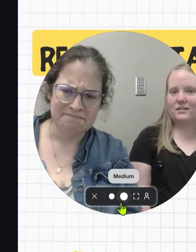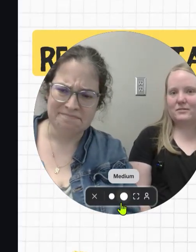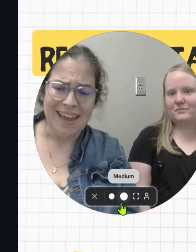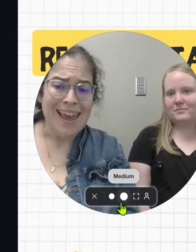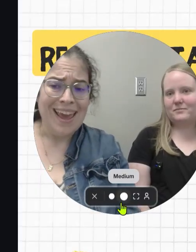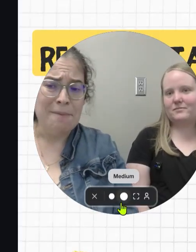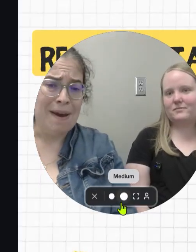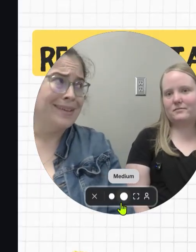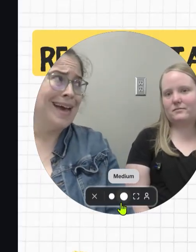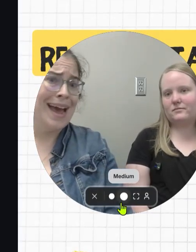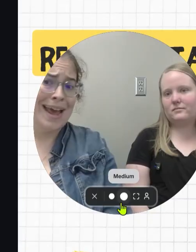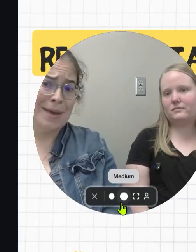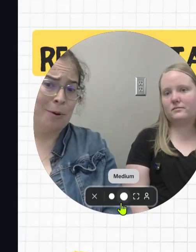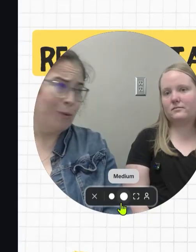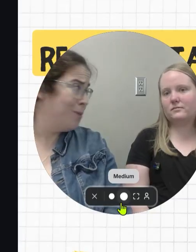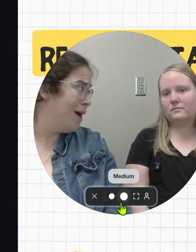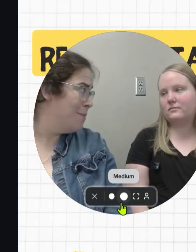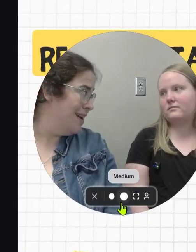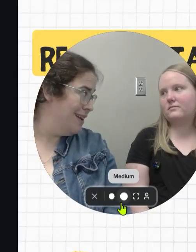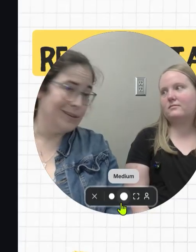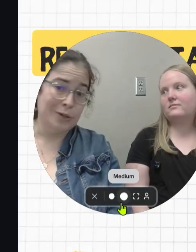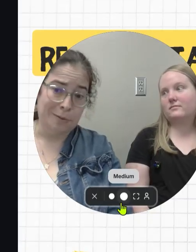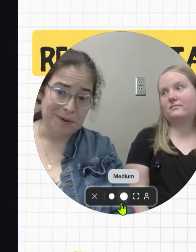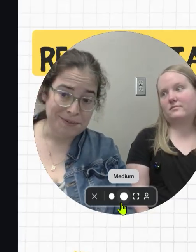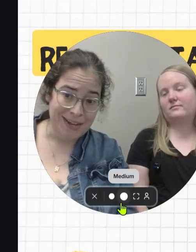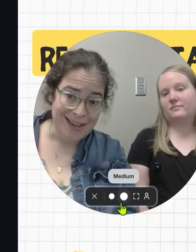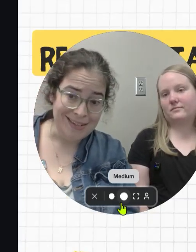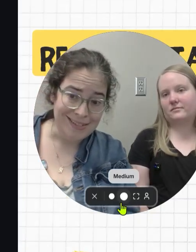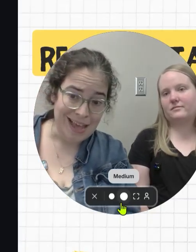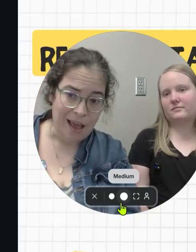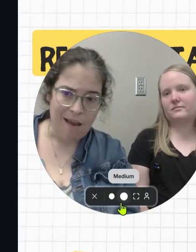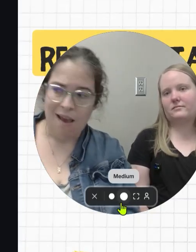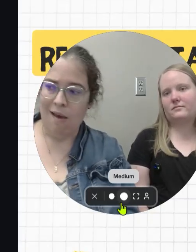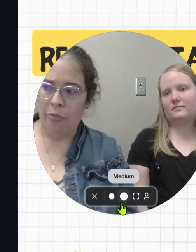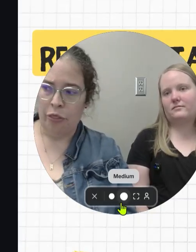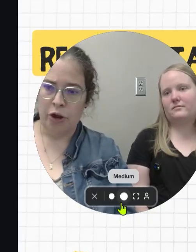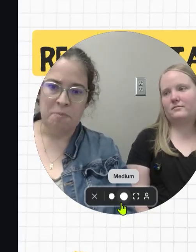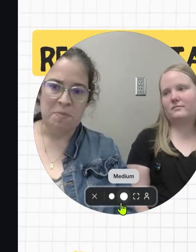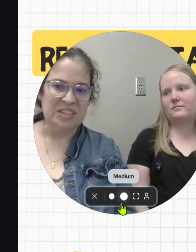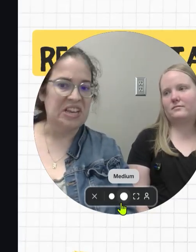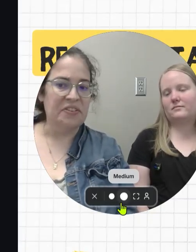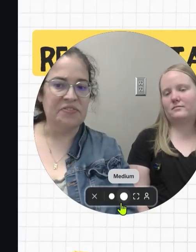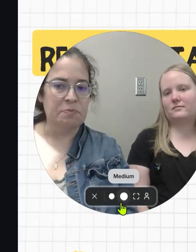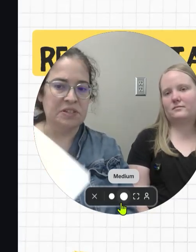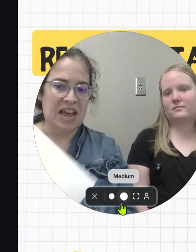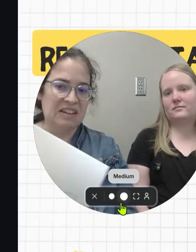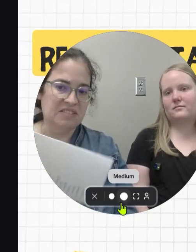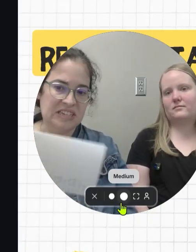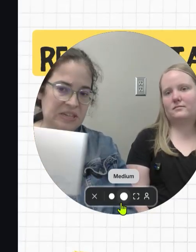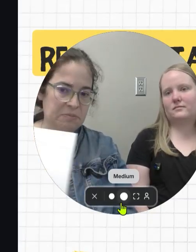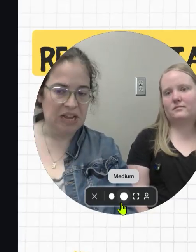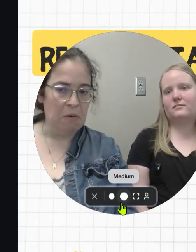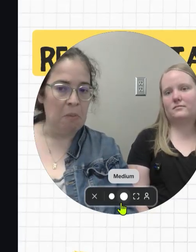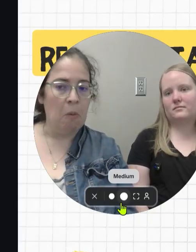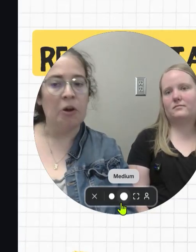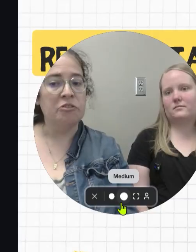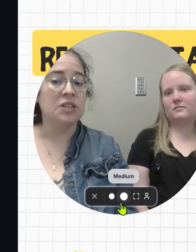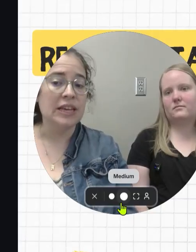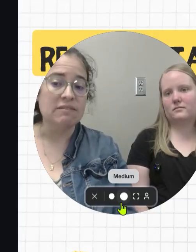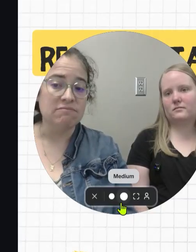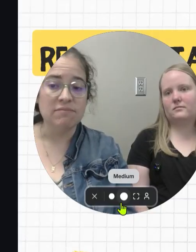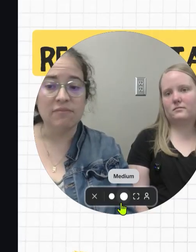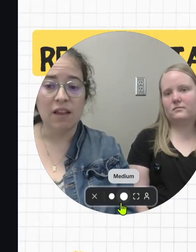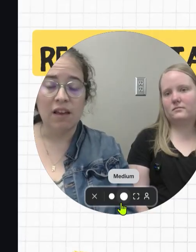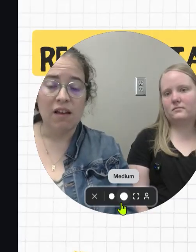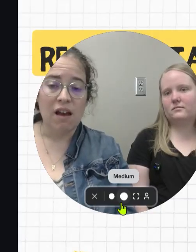have. Mm-mm. And by the time we're recommending interpreters for kids, they're missing 50%, 60% or